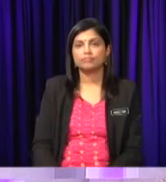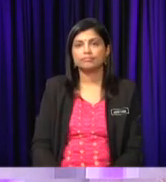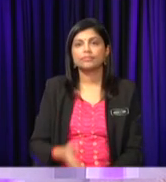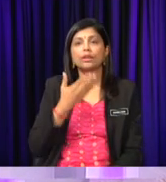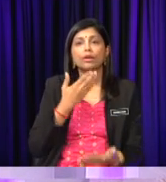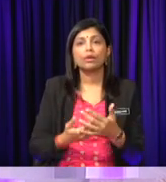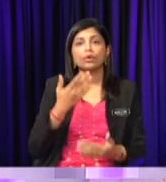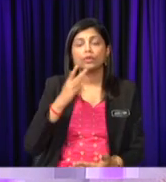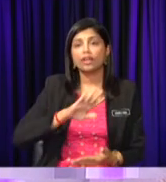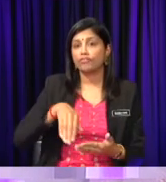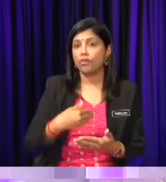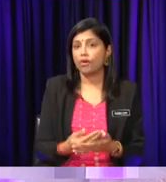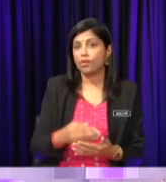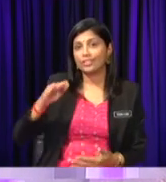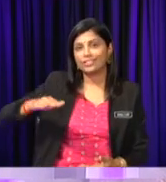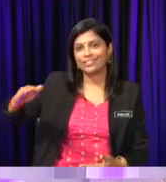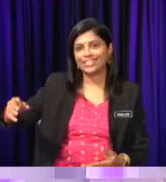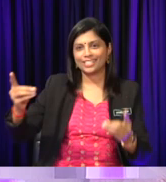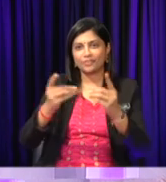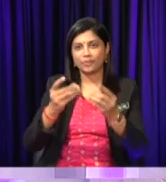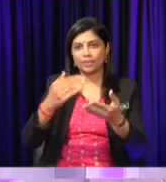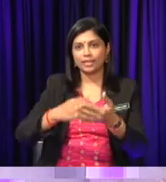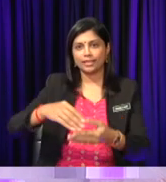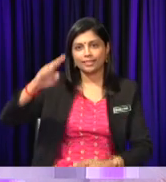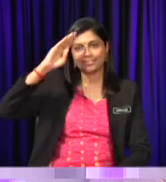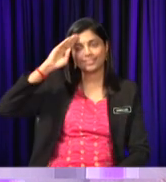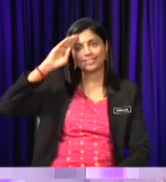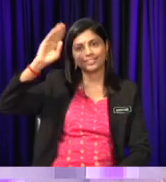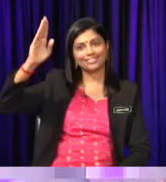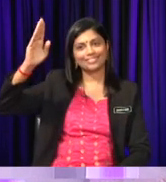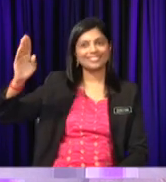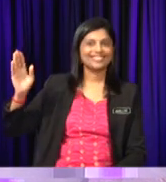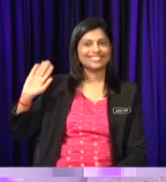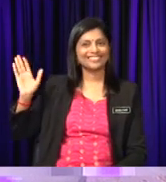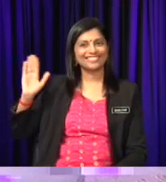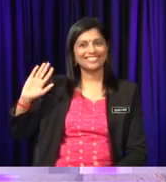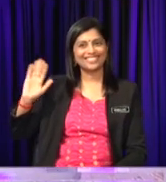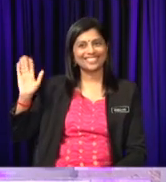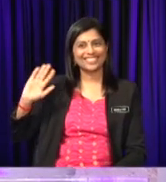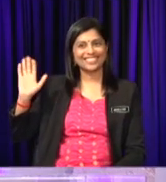speaking test. So until we meet again, assalamualaikum and salam sejahtera. Bye.